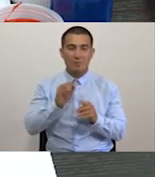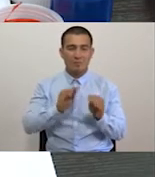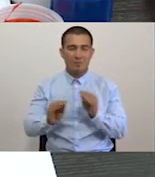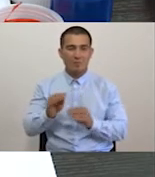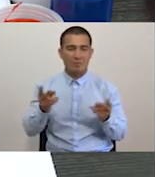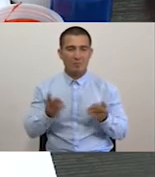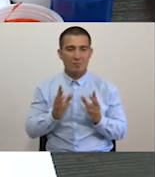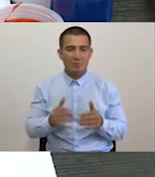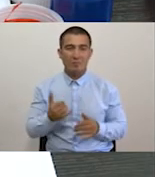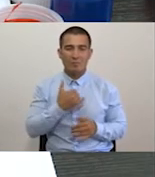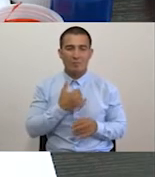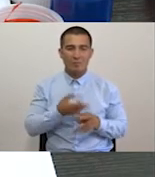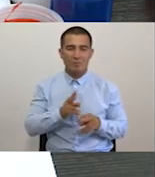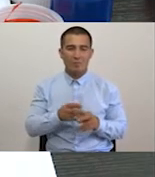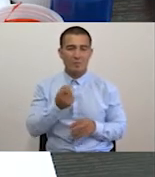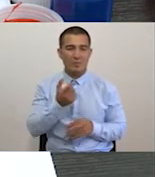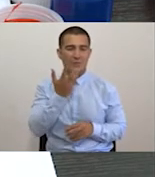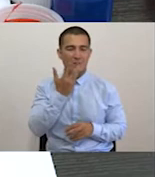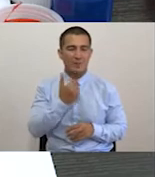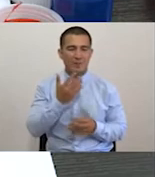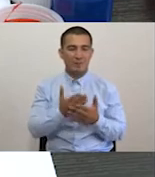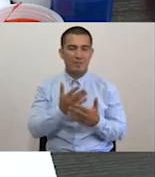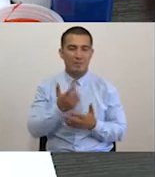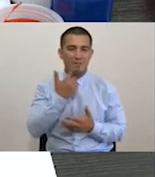olamiz. Demak, bunga biz biroz qizil,